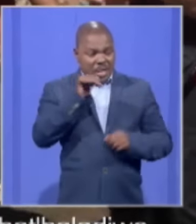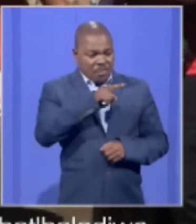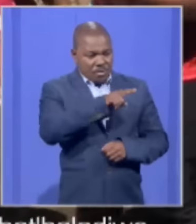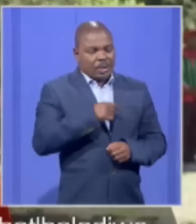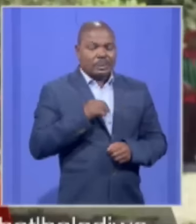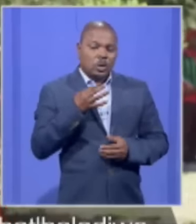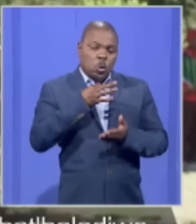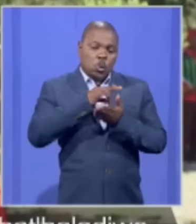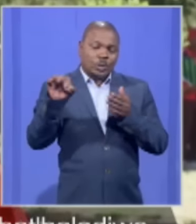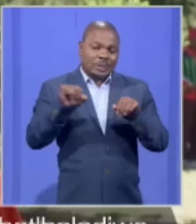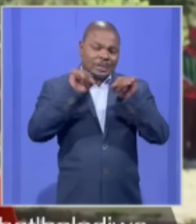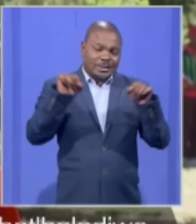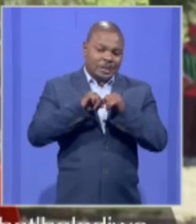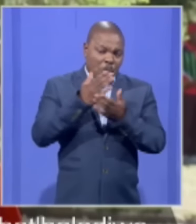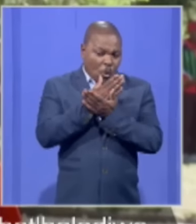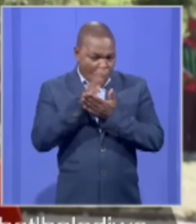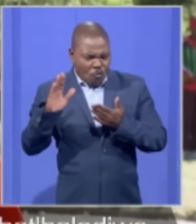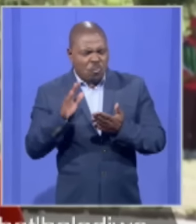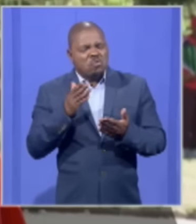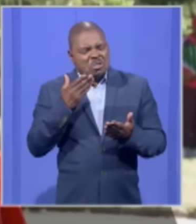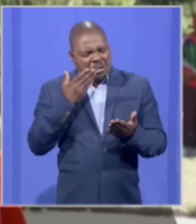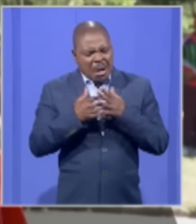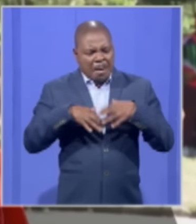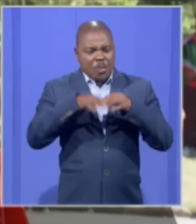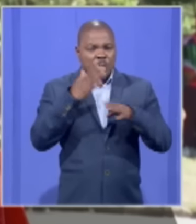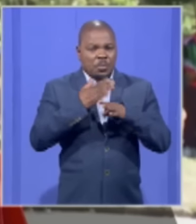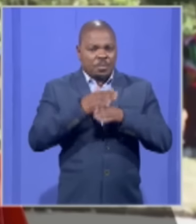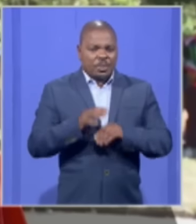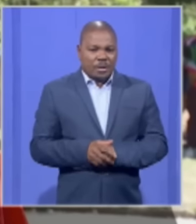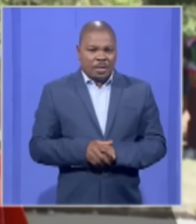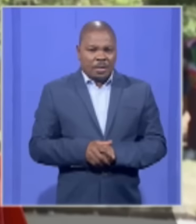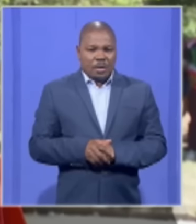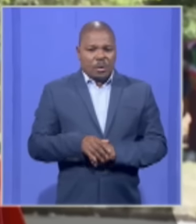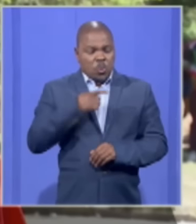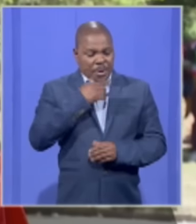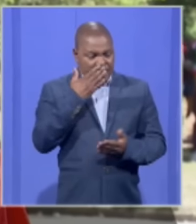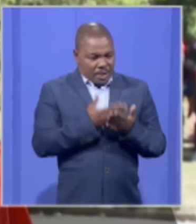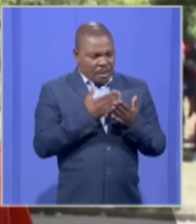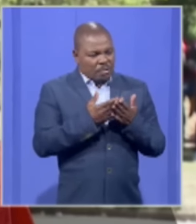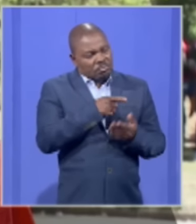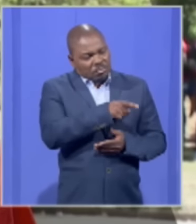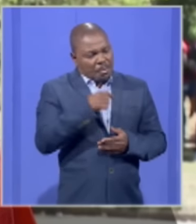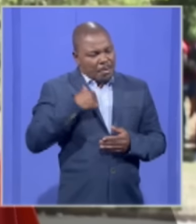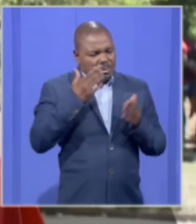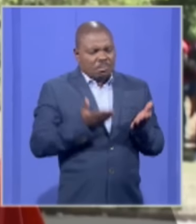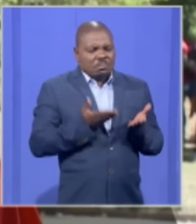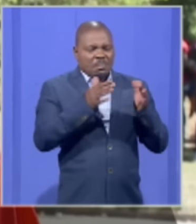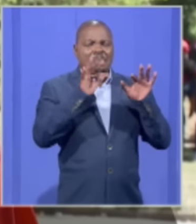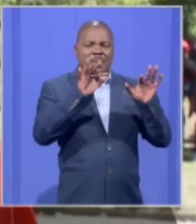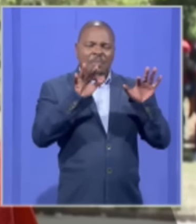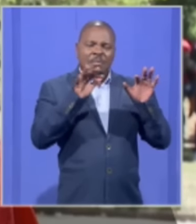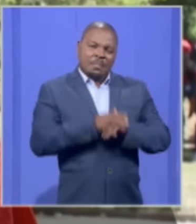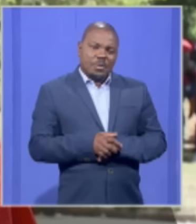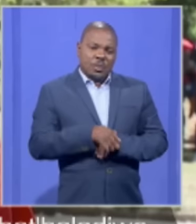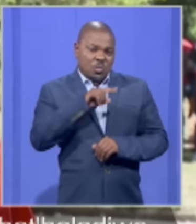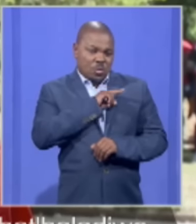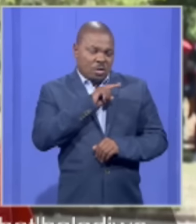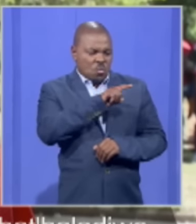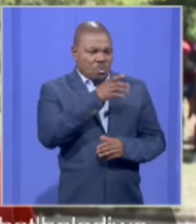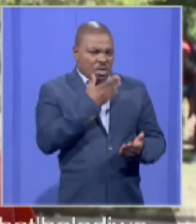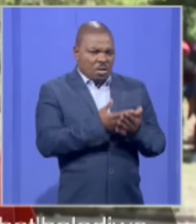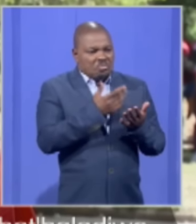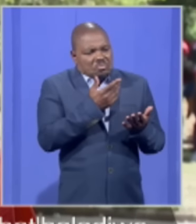ya ditendara. Once the government has been strengthened, it means it can be able to provide services to our people, because you will have